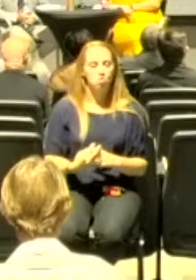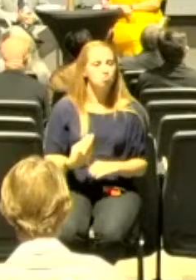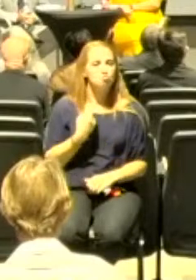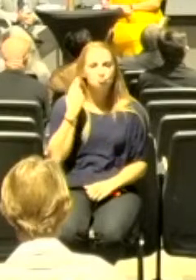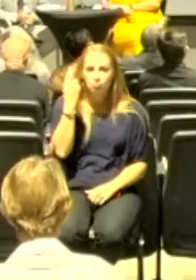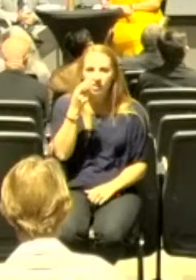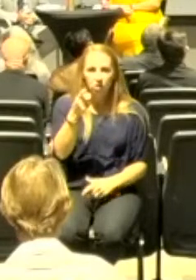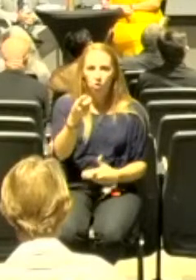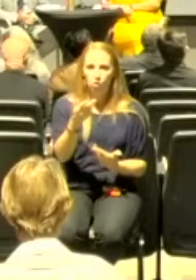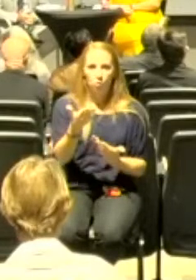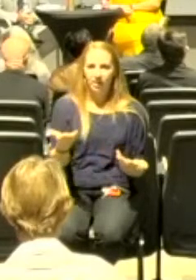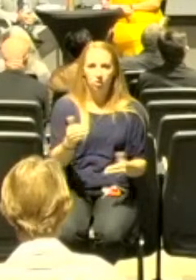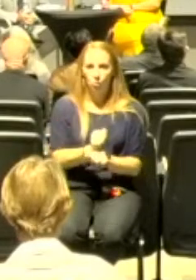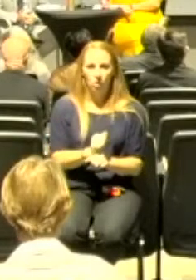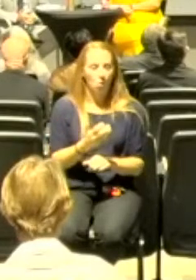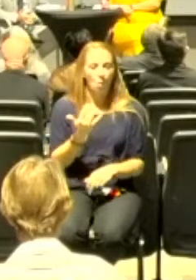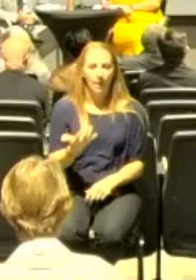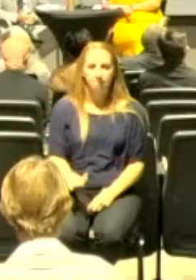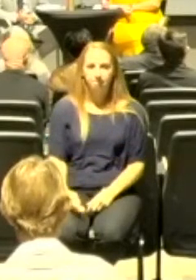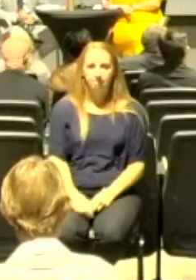here?